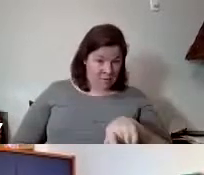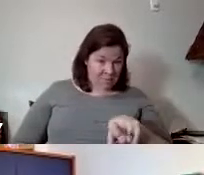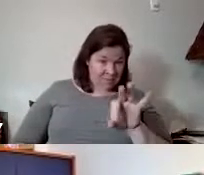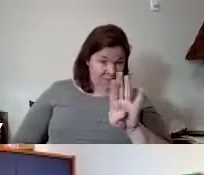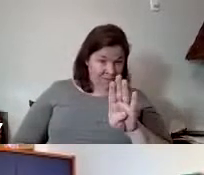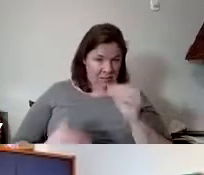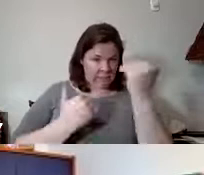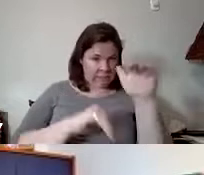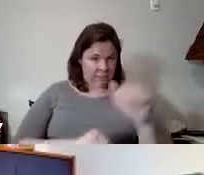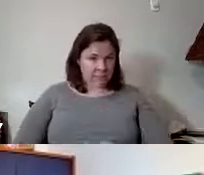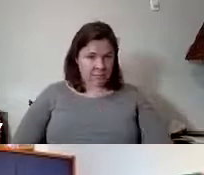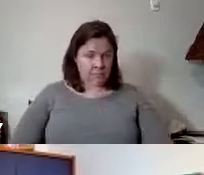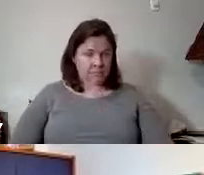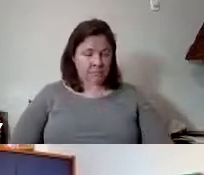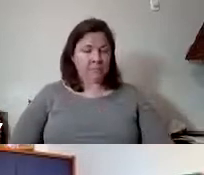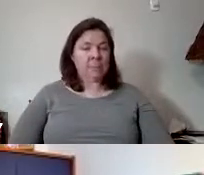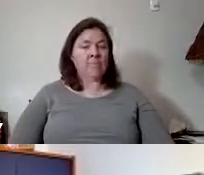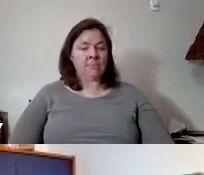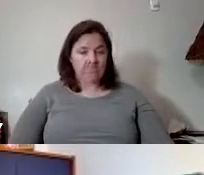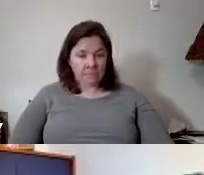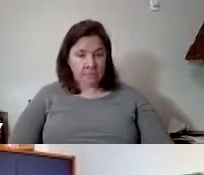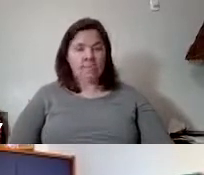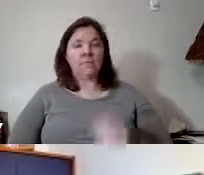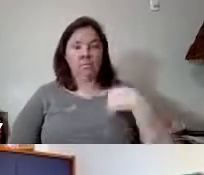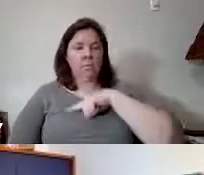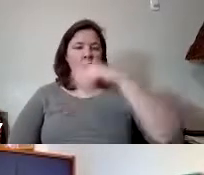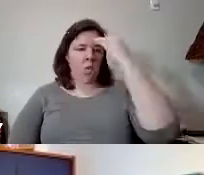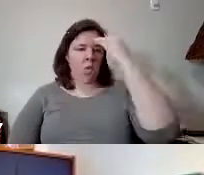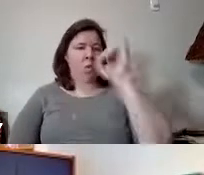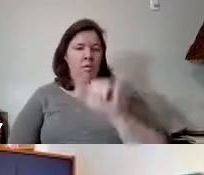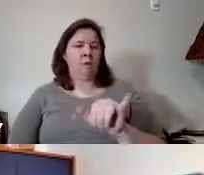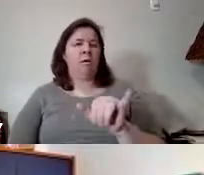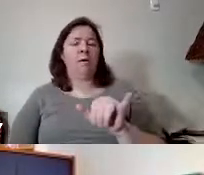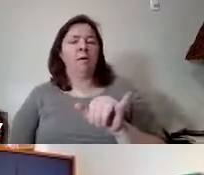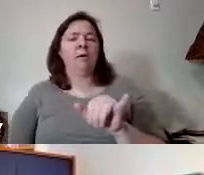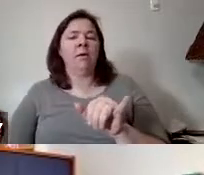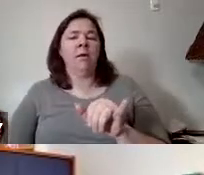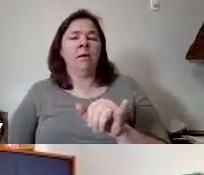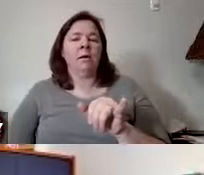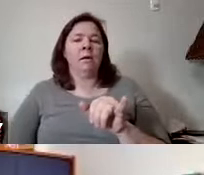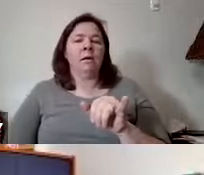Yes, we know that. Yeah, Especially pretty much the, aware of that. especially the Trumps.